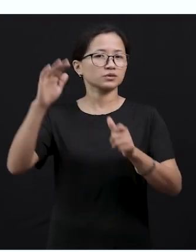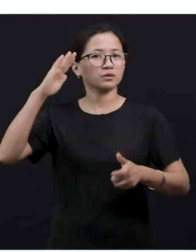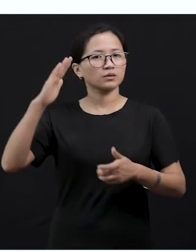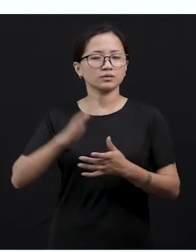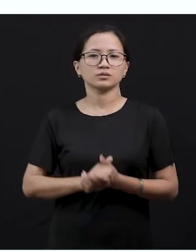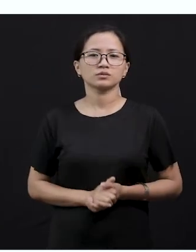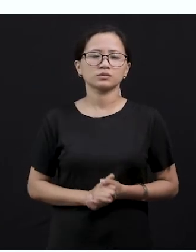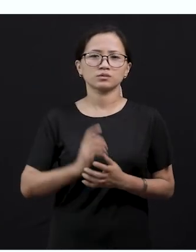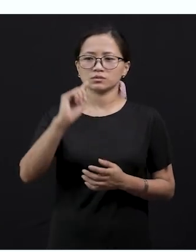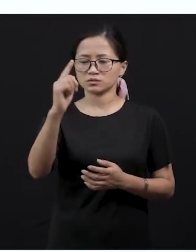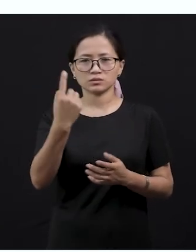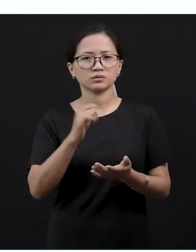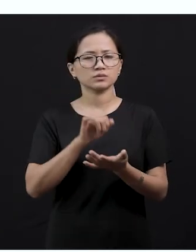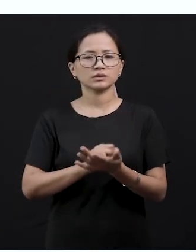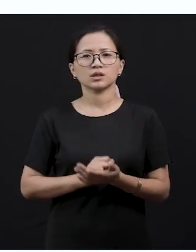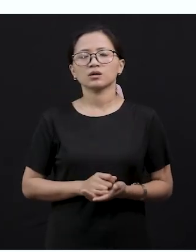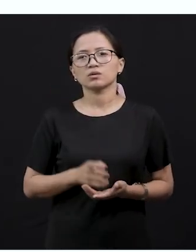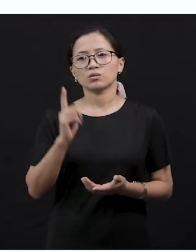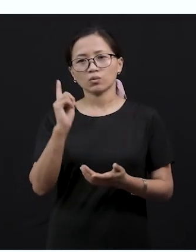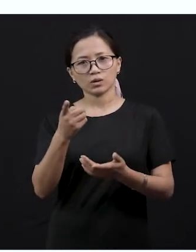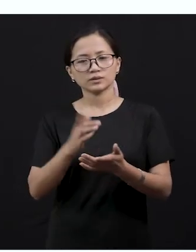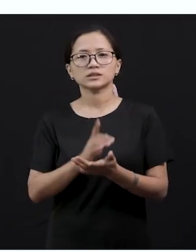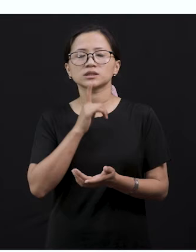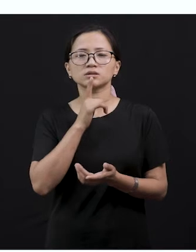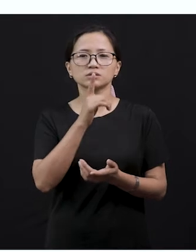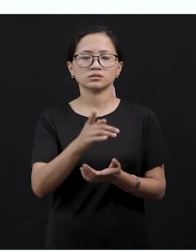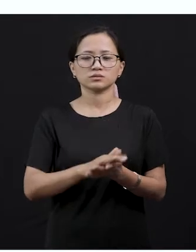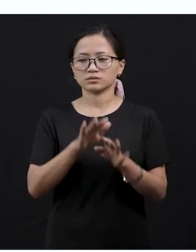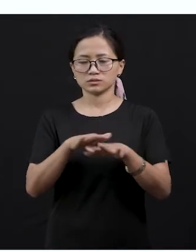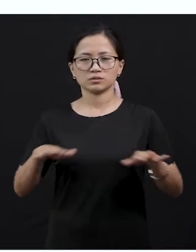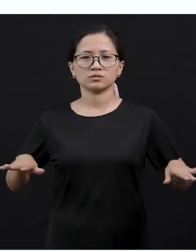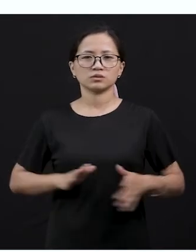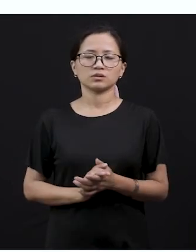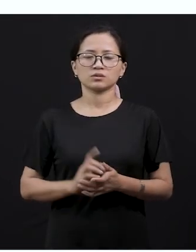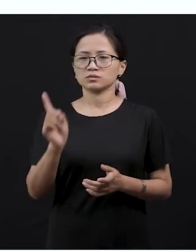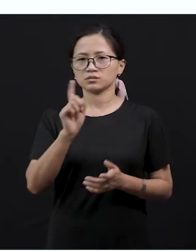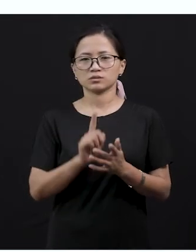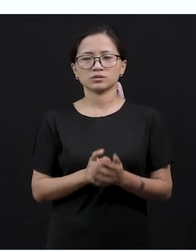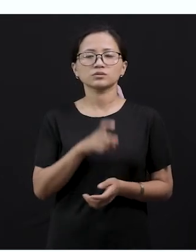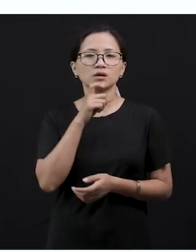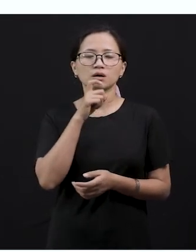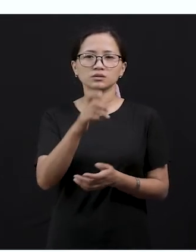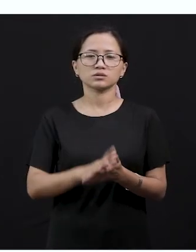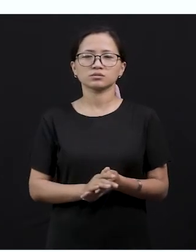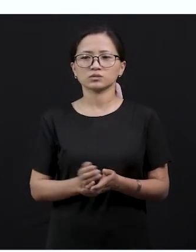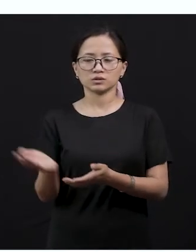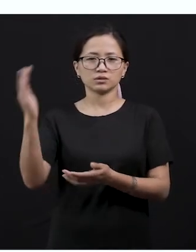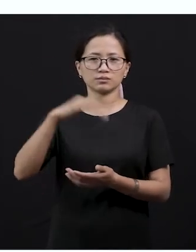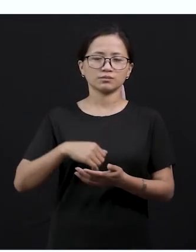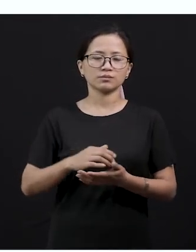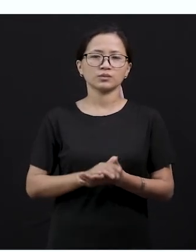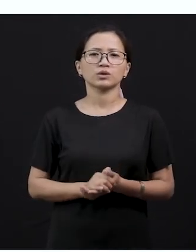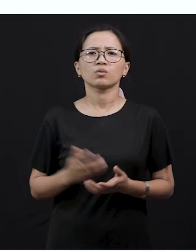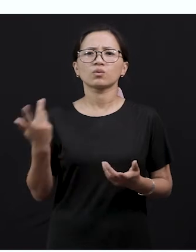And not only that, she also tells her children not to ask him to come back